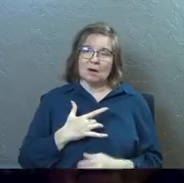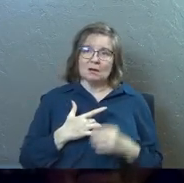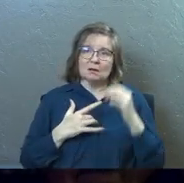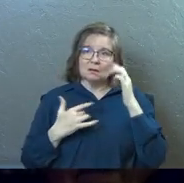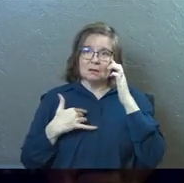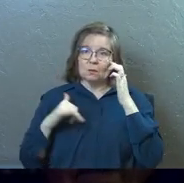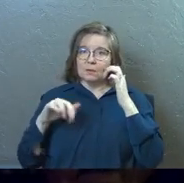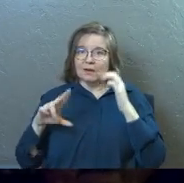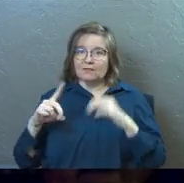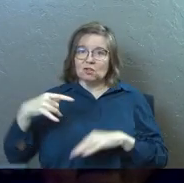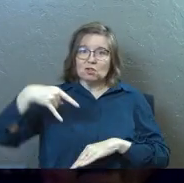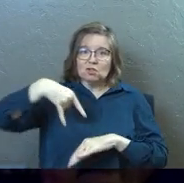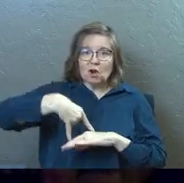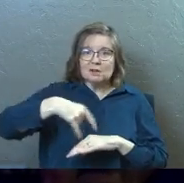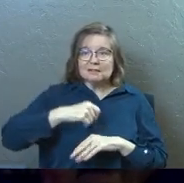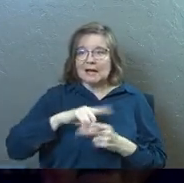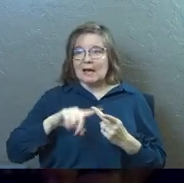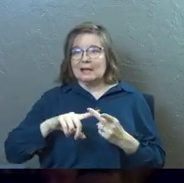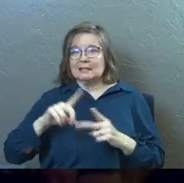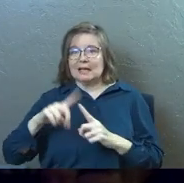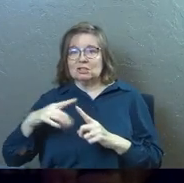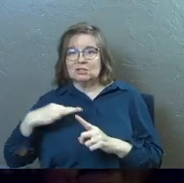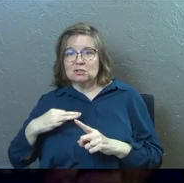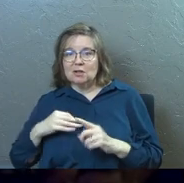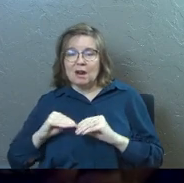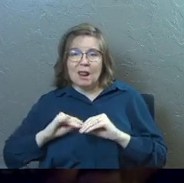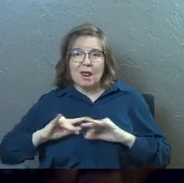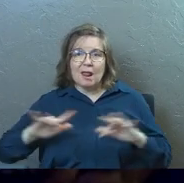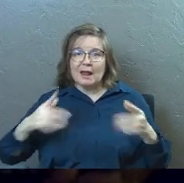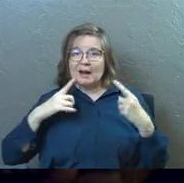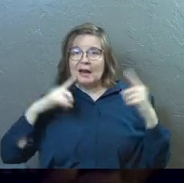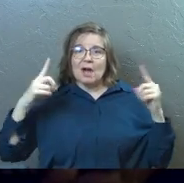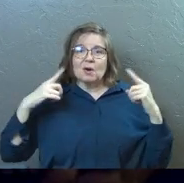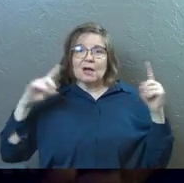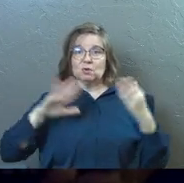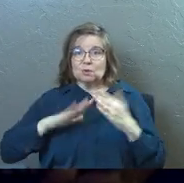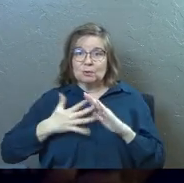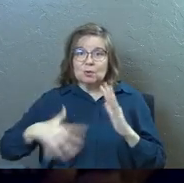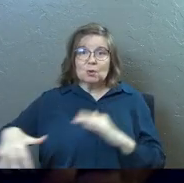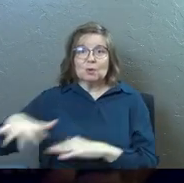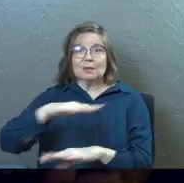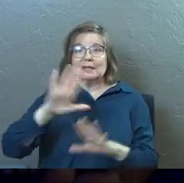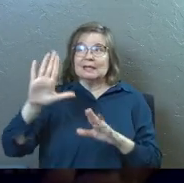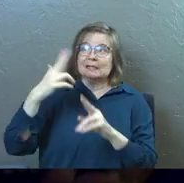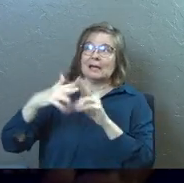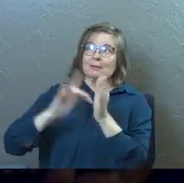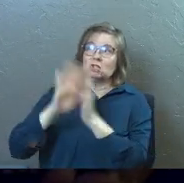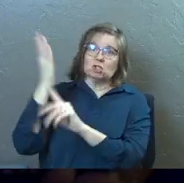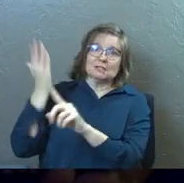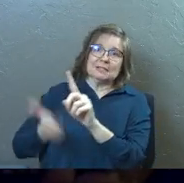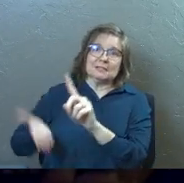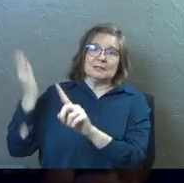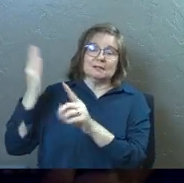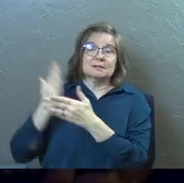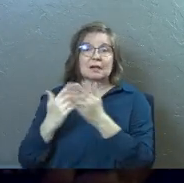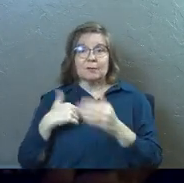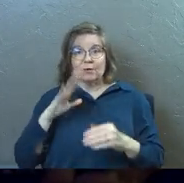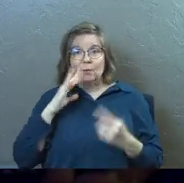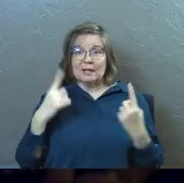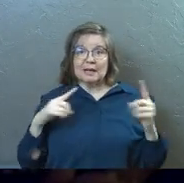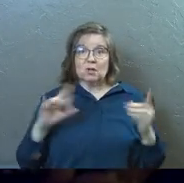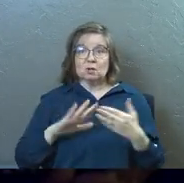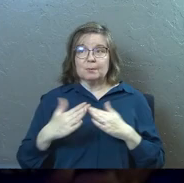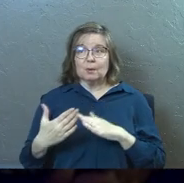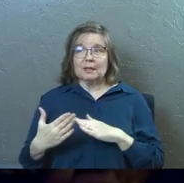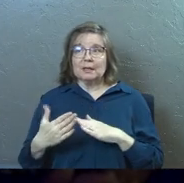we got yard signs and we got t-shirts, and all this stuff is just announcing to the community his name is Jesus. And some of it's gonna announce